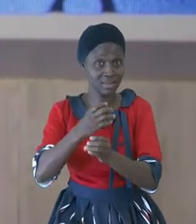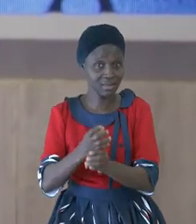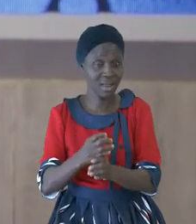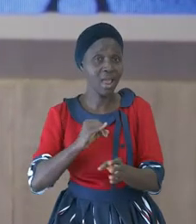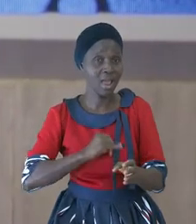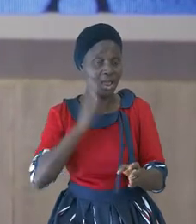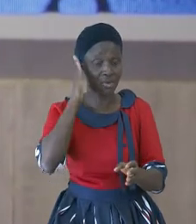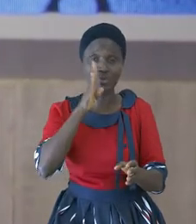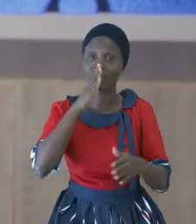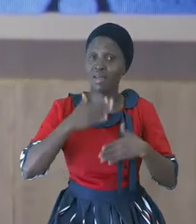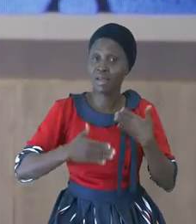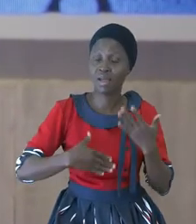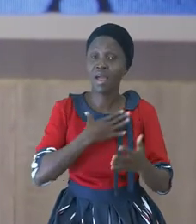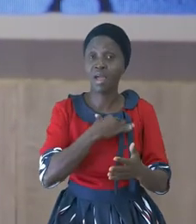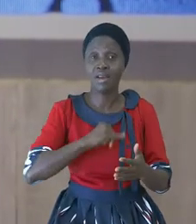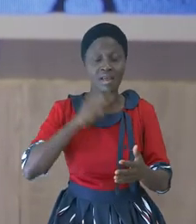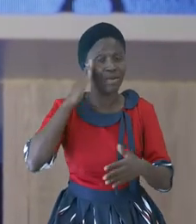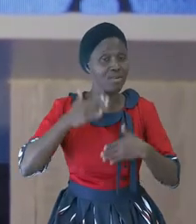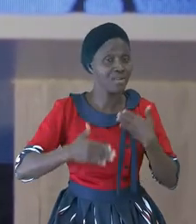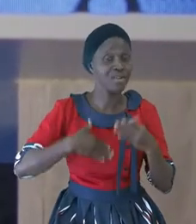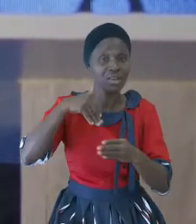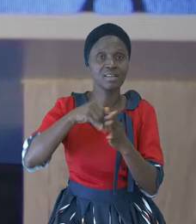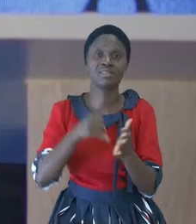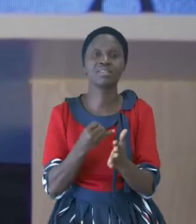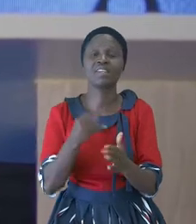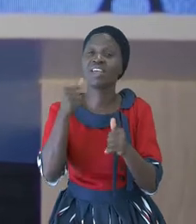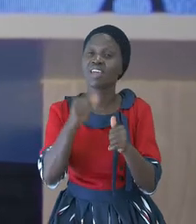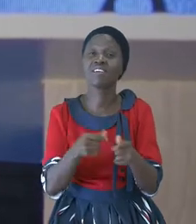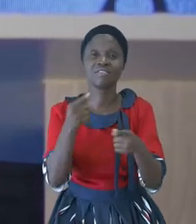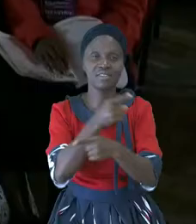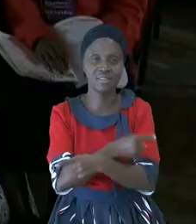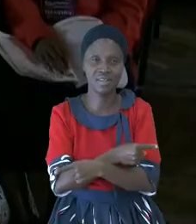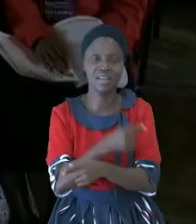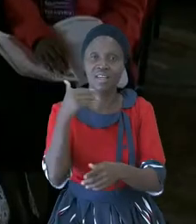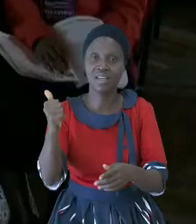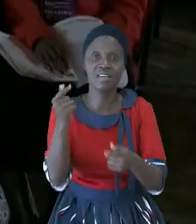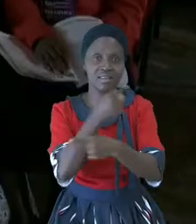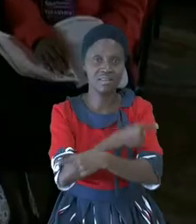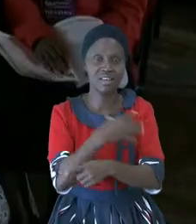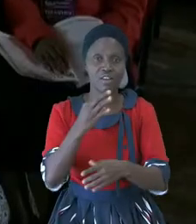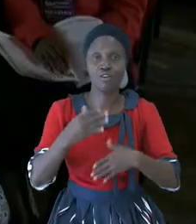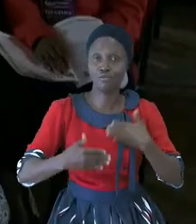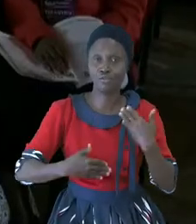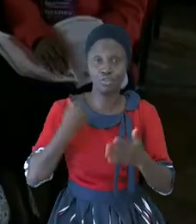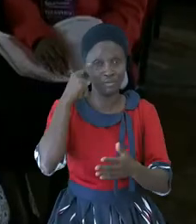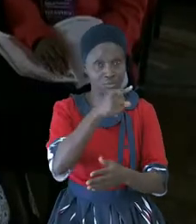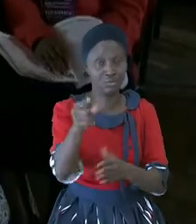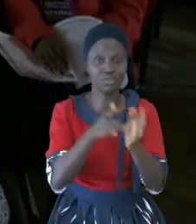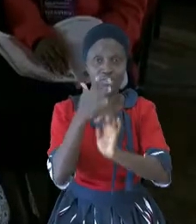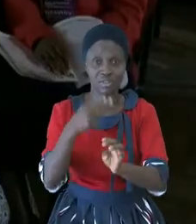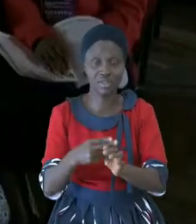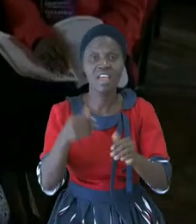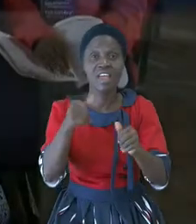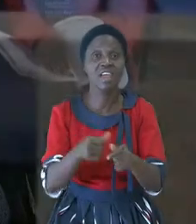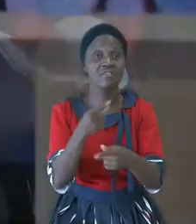and rejoice in it. Every day, a day of joy. Every day, a day of achievement.